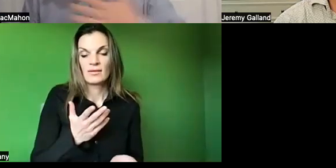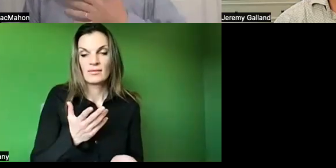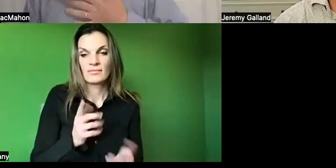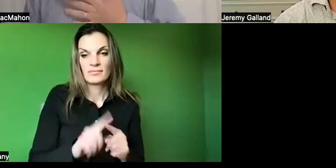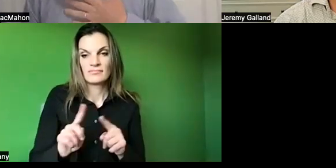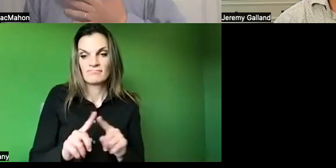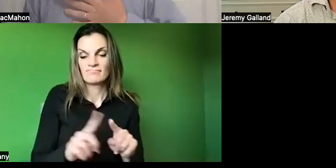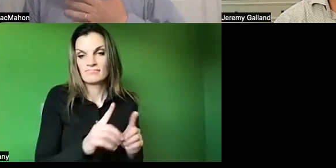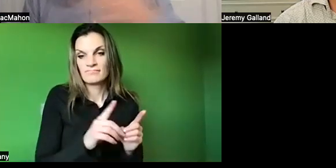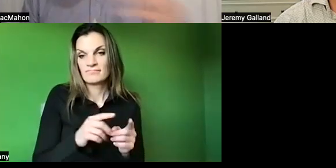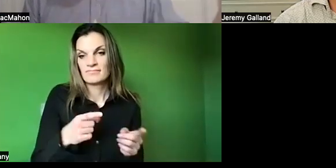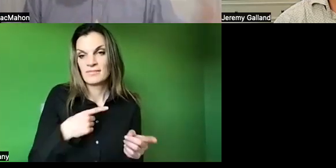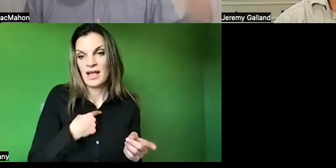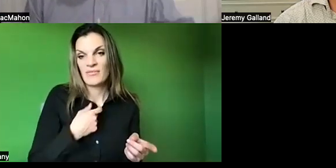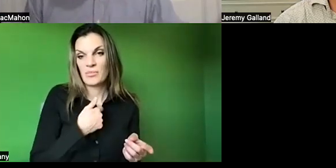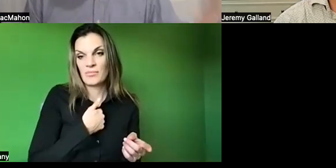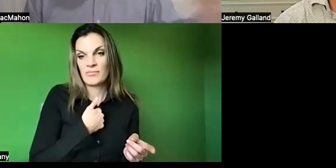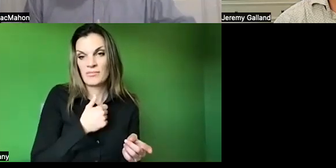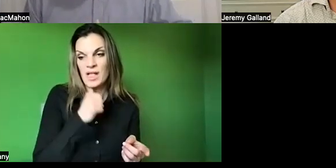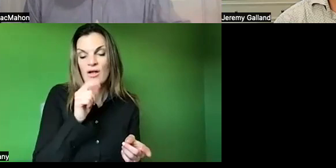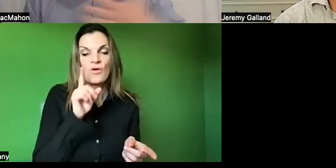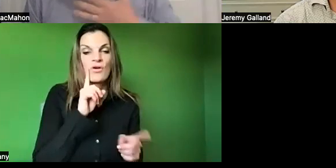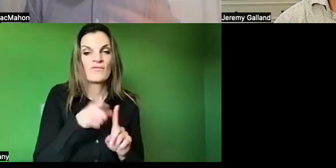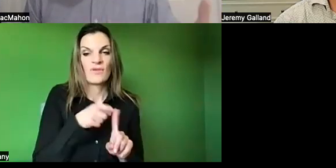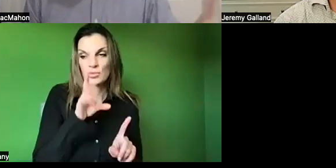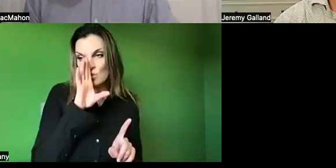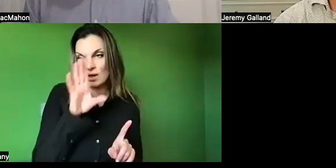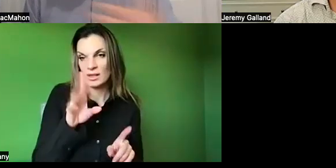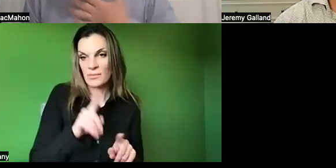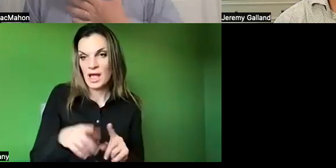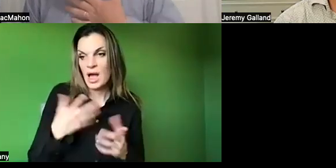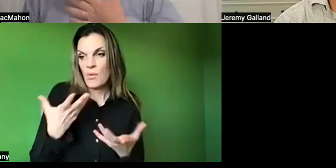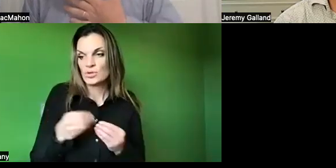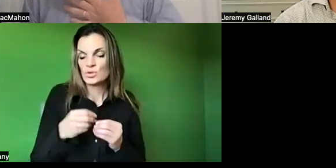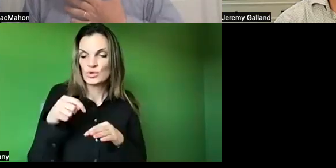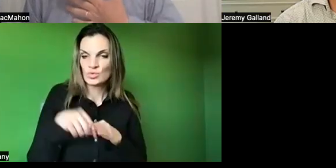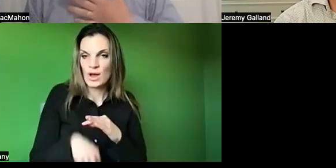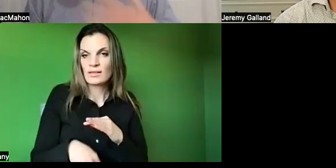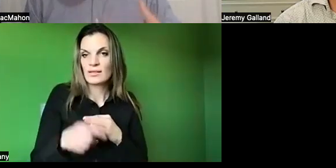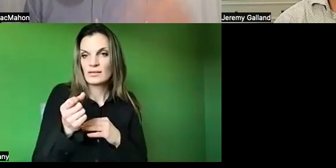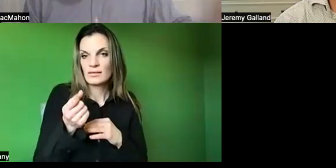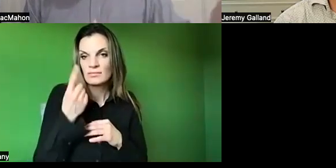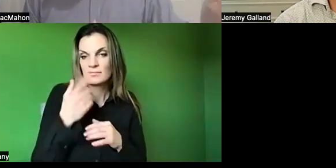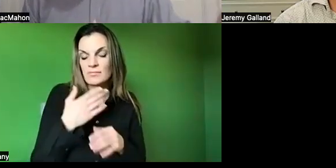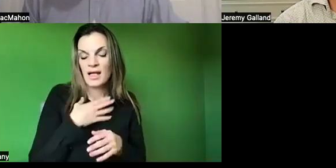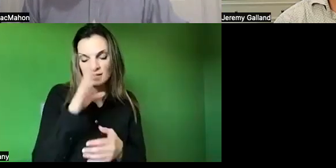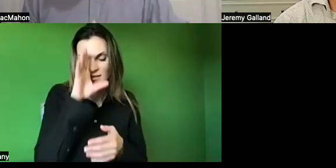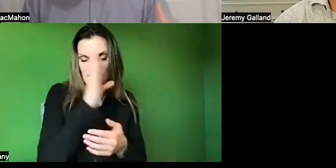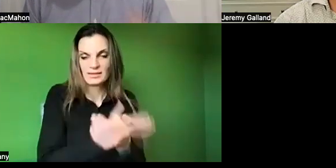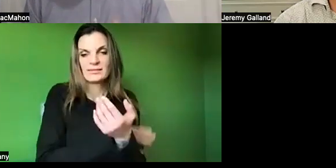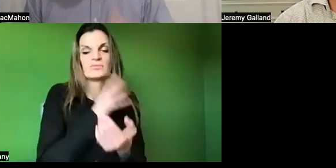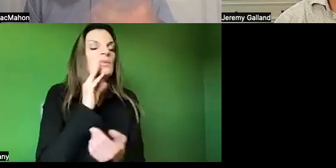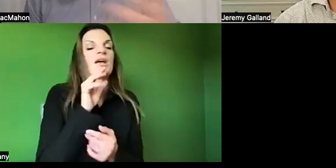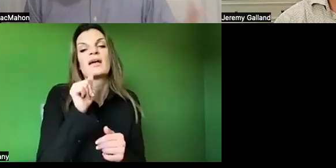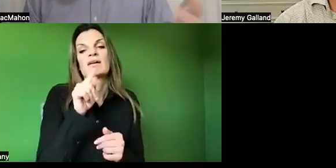district. I have personally not heard directly from anybody, but I would like to better understand that. I will say that my son's experience through 3 years of Hillside